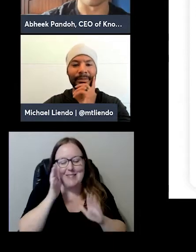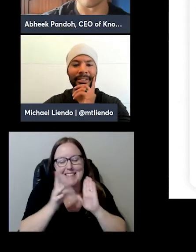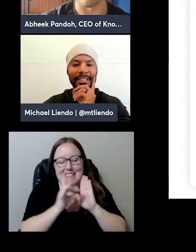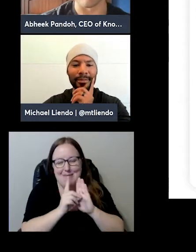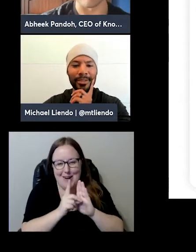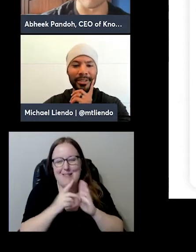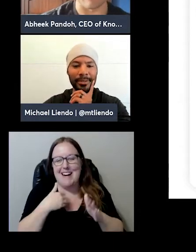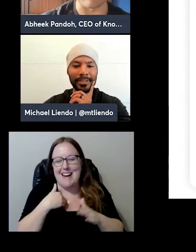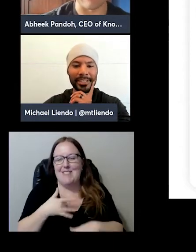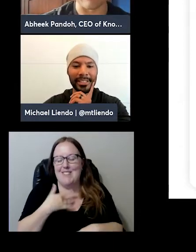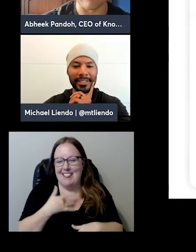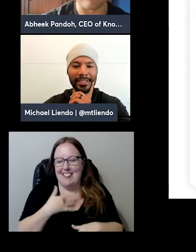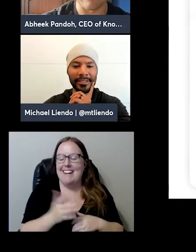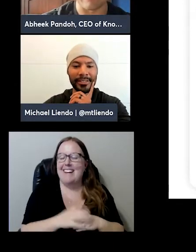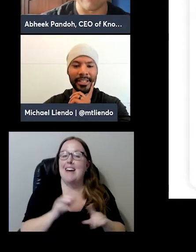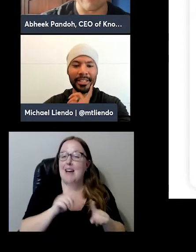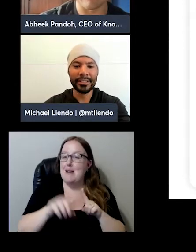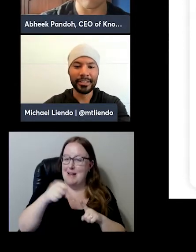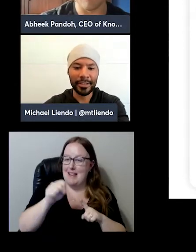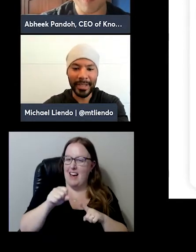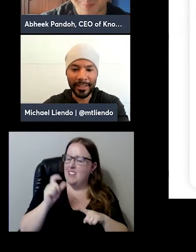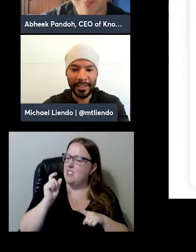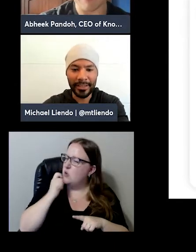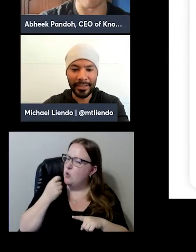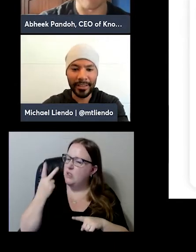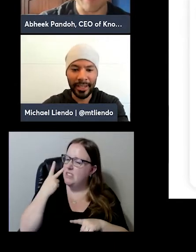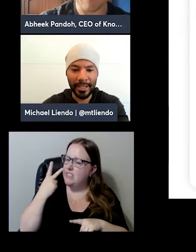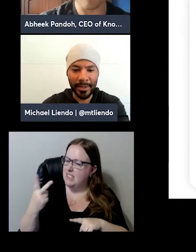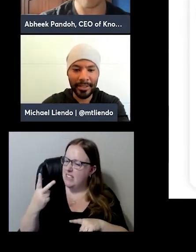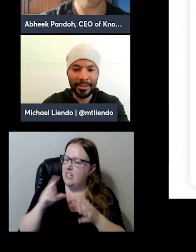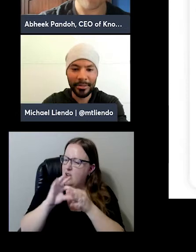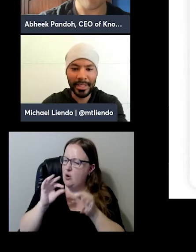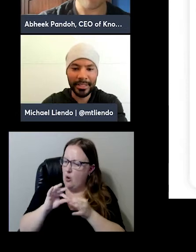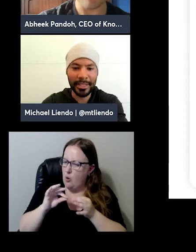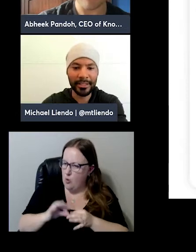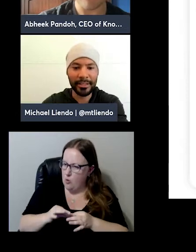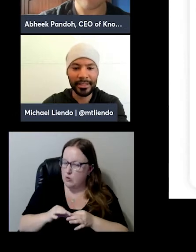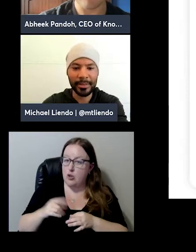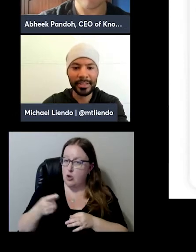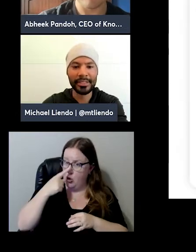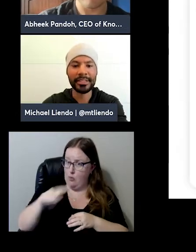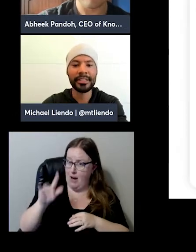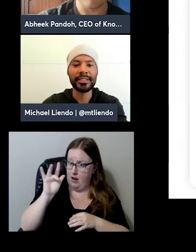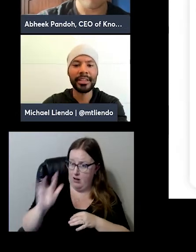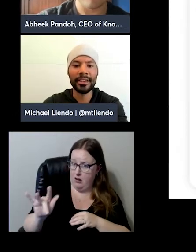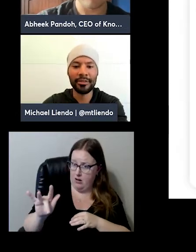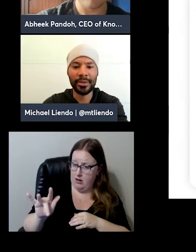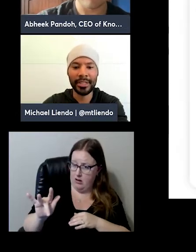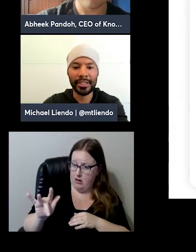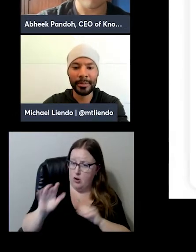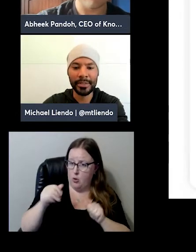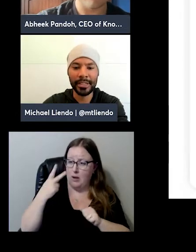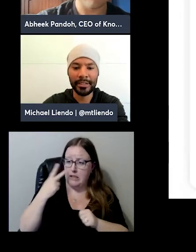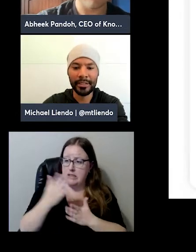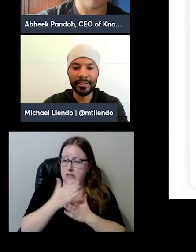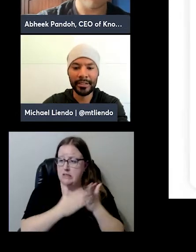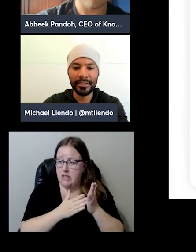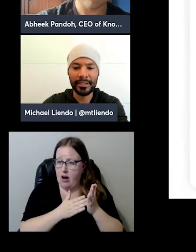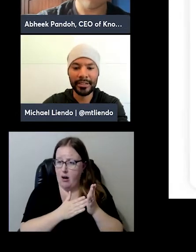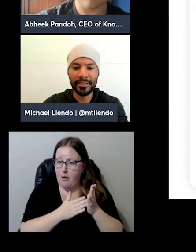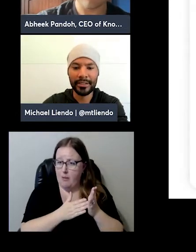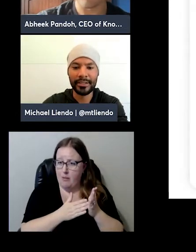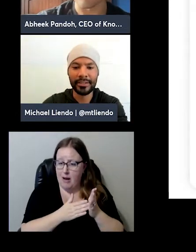But It's this is pretty cool to see basically. these notes. Do you mind clicking Yeah. the hide button just so we can take a look at some of these as you're putting these items in